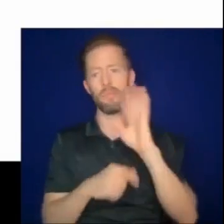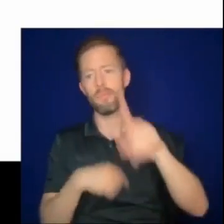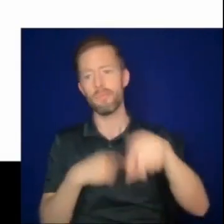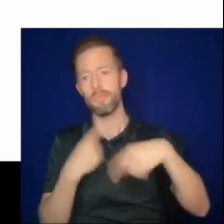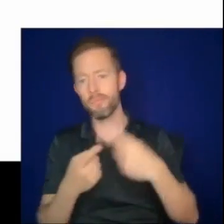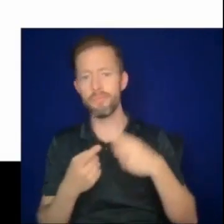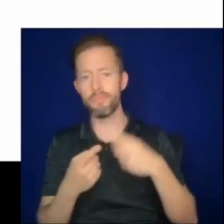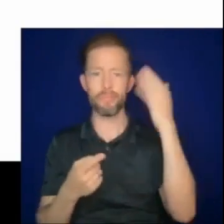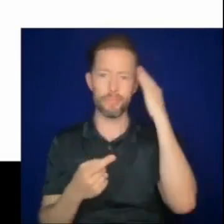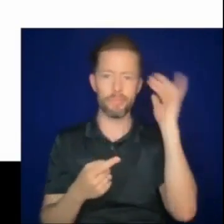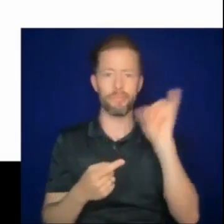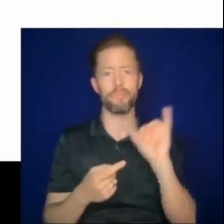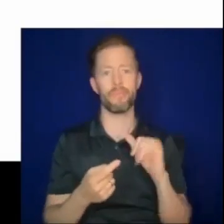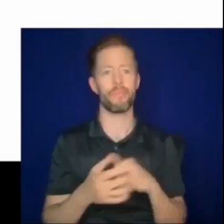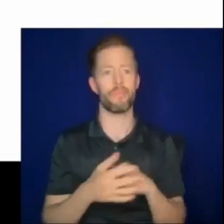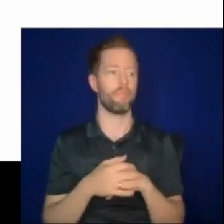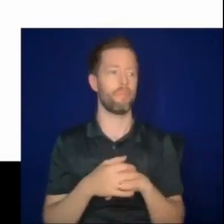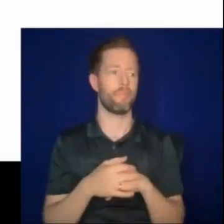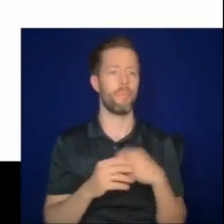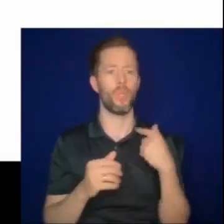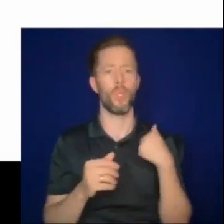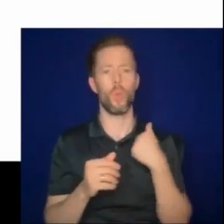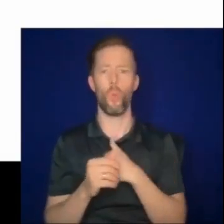discussions throughout your day as you talk about,